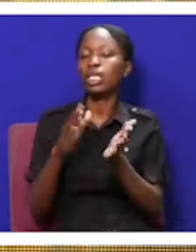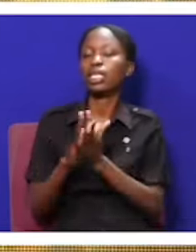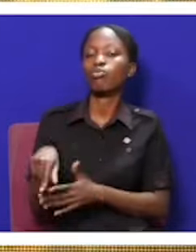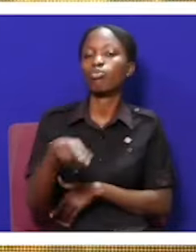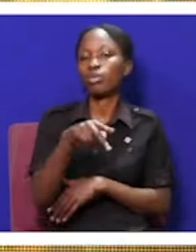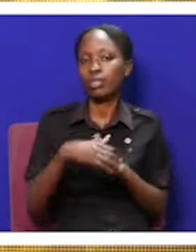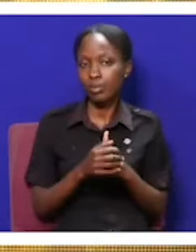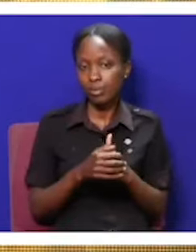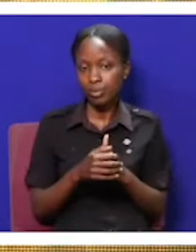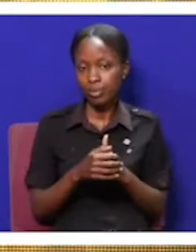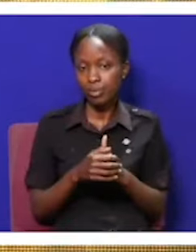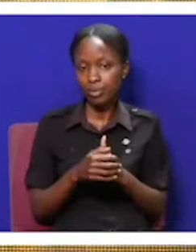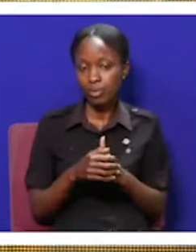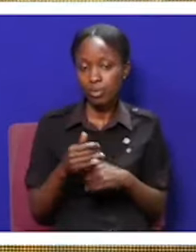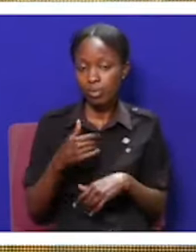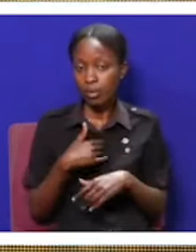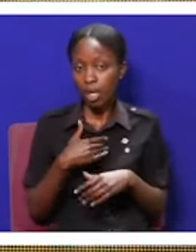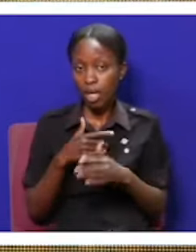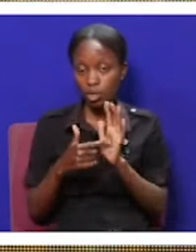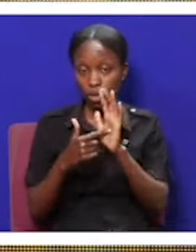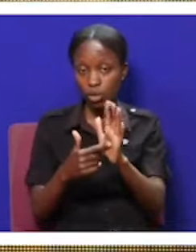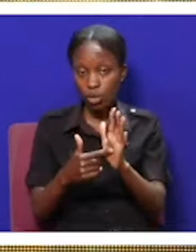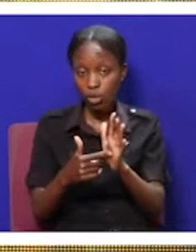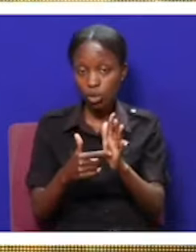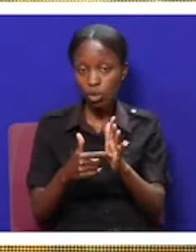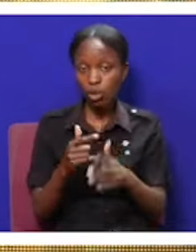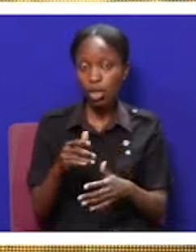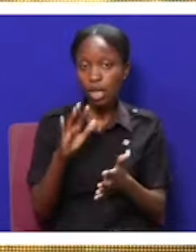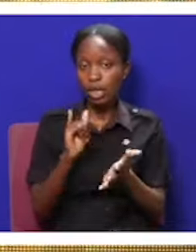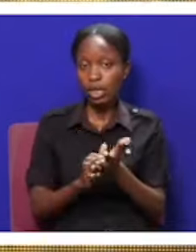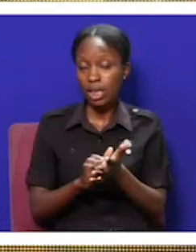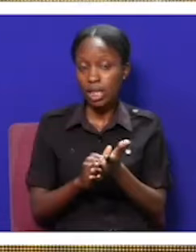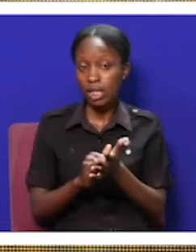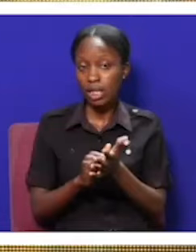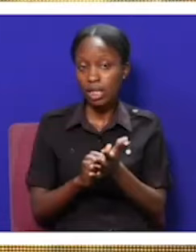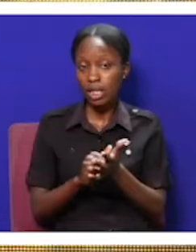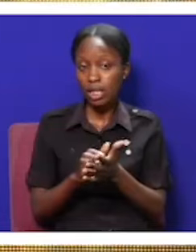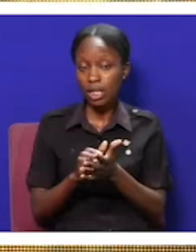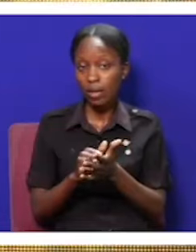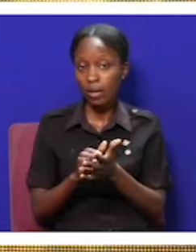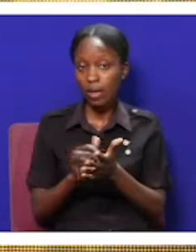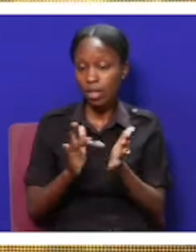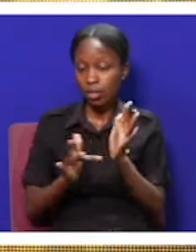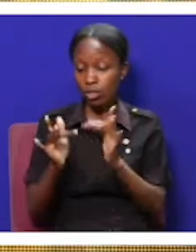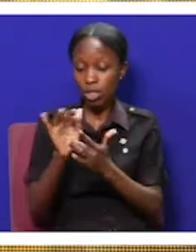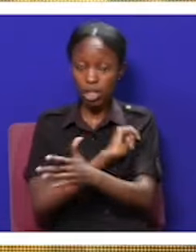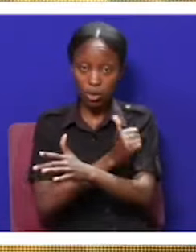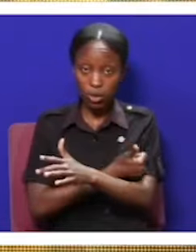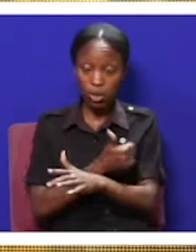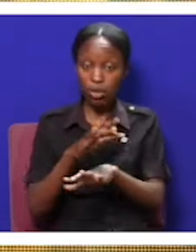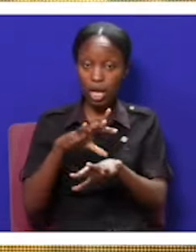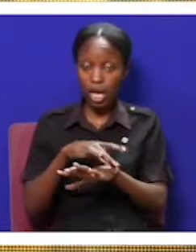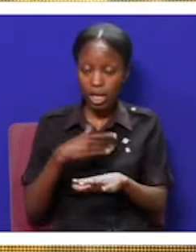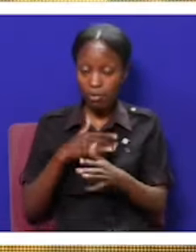walk'? I will prove to you then that the Son of Man has authority on earth to